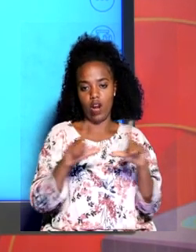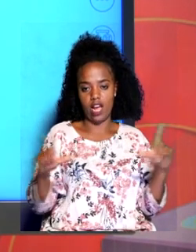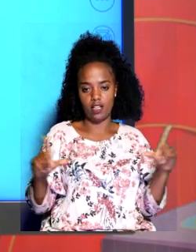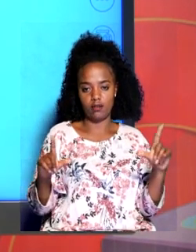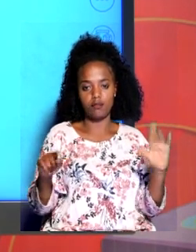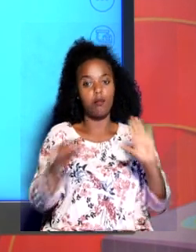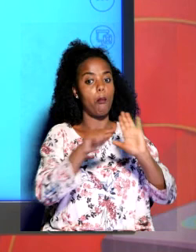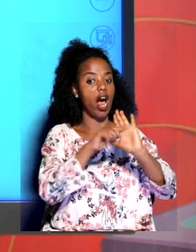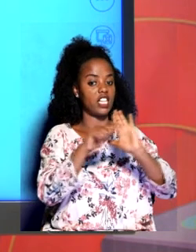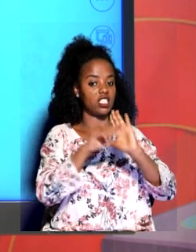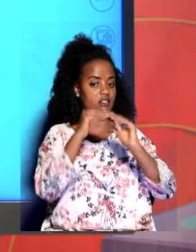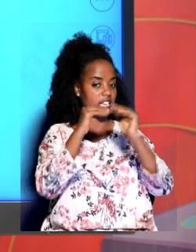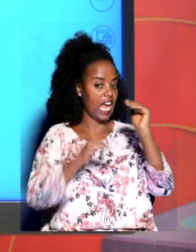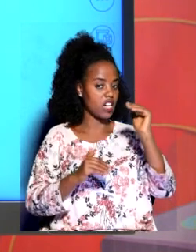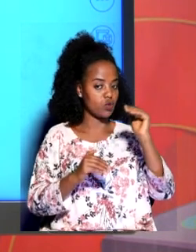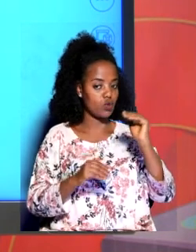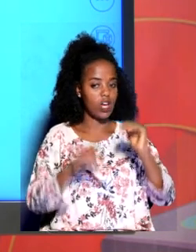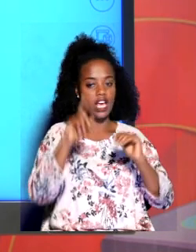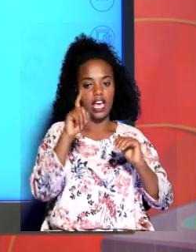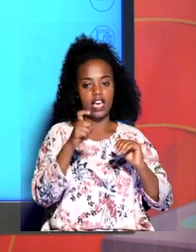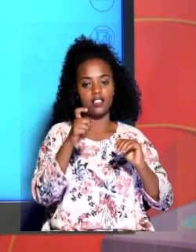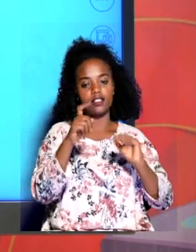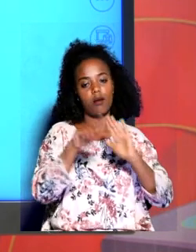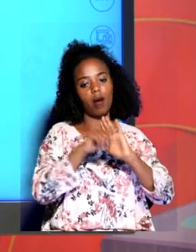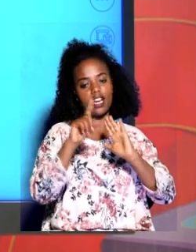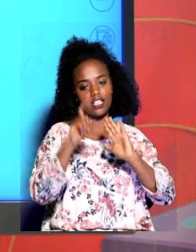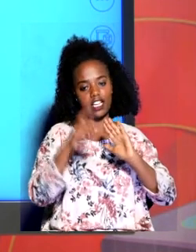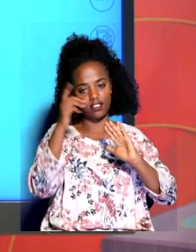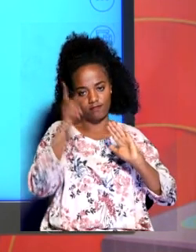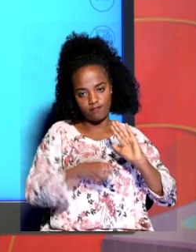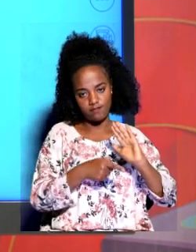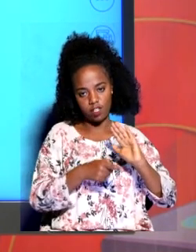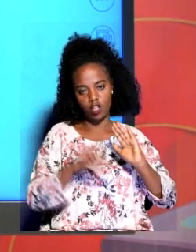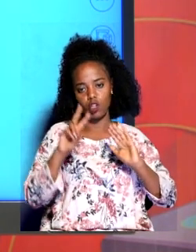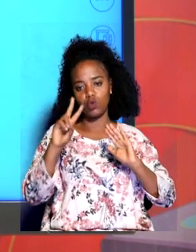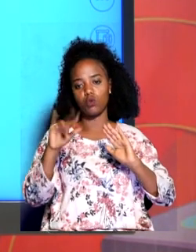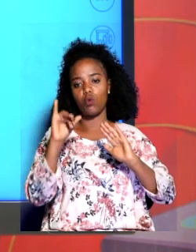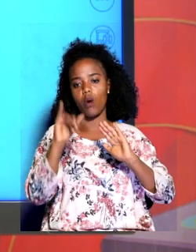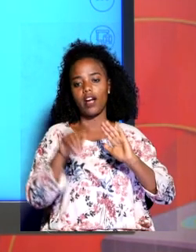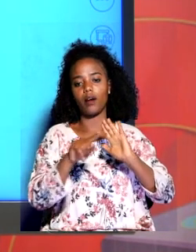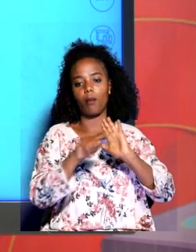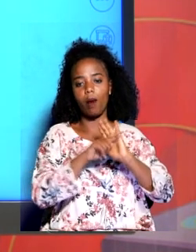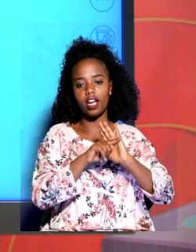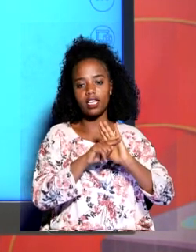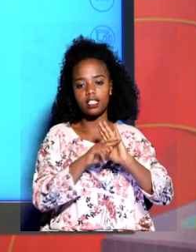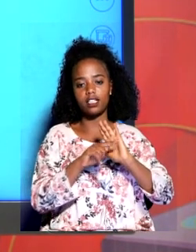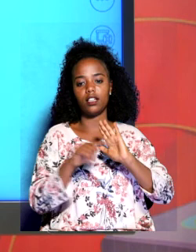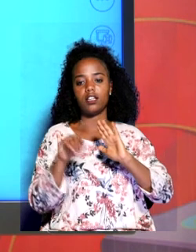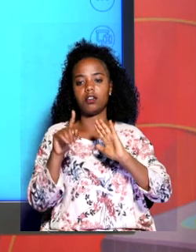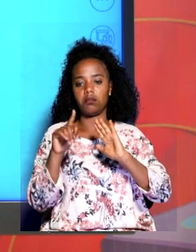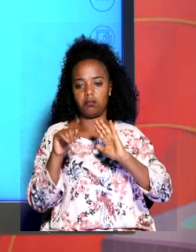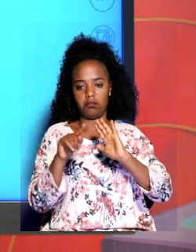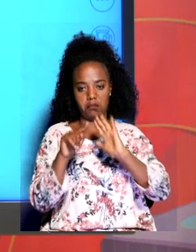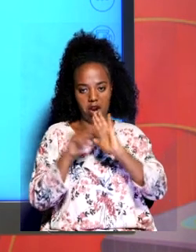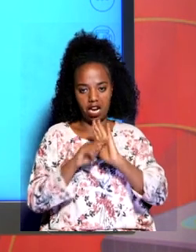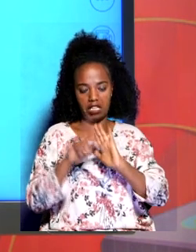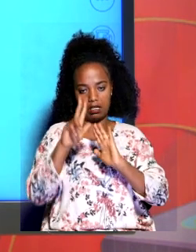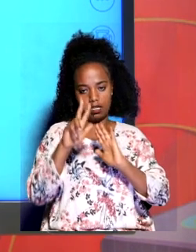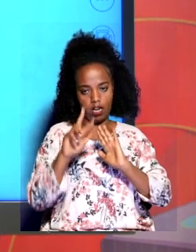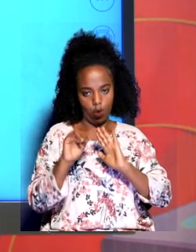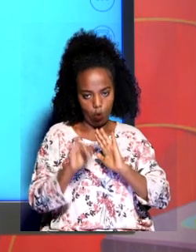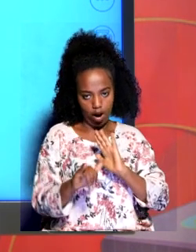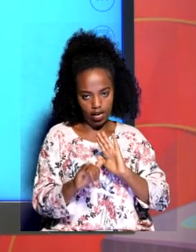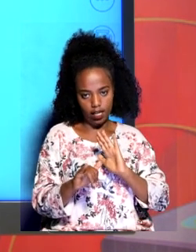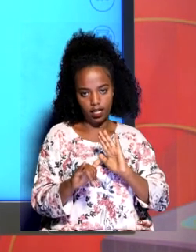Subtract this, x minus x cancels out, 2y minus minus, it is plus 3y is equal